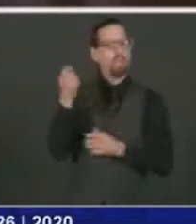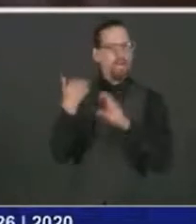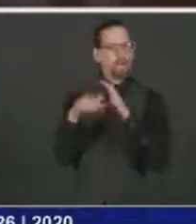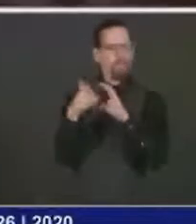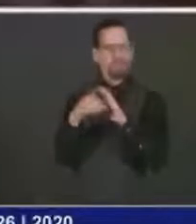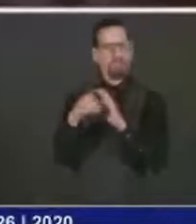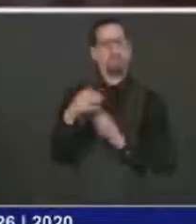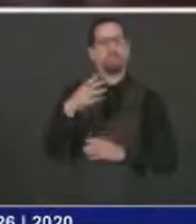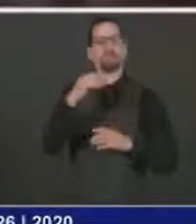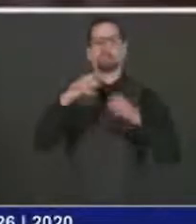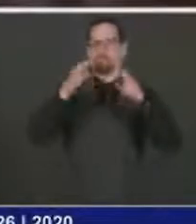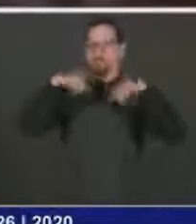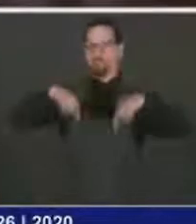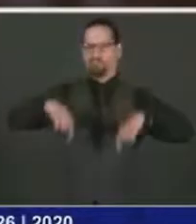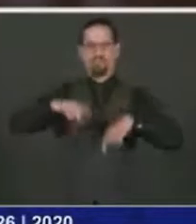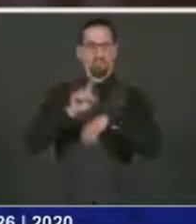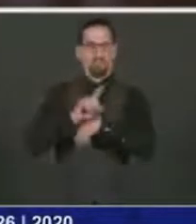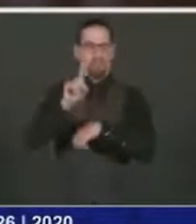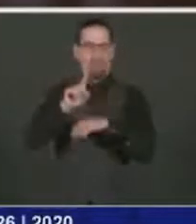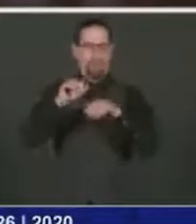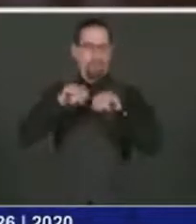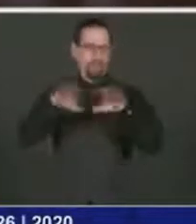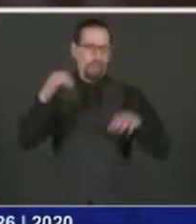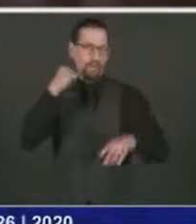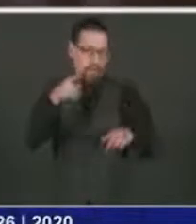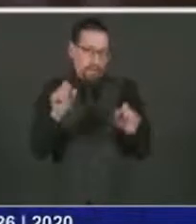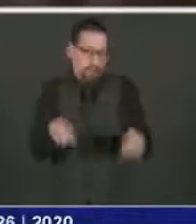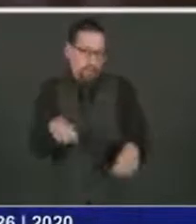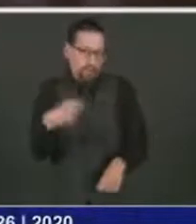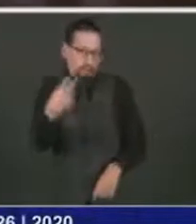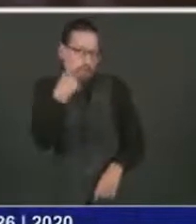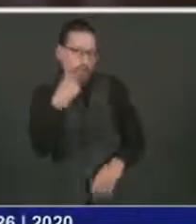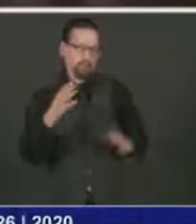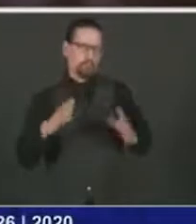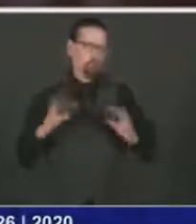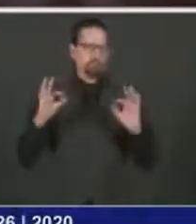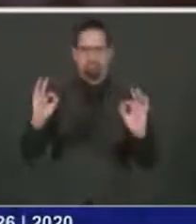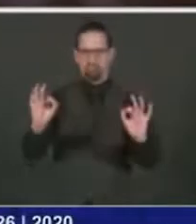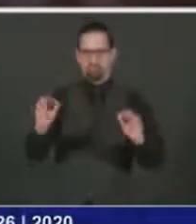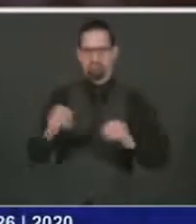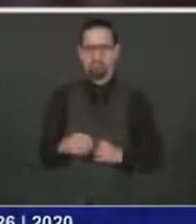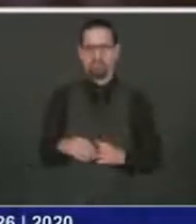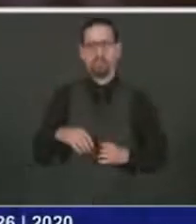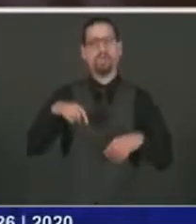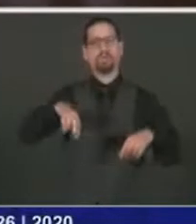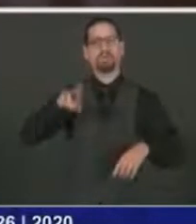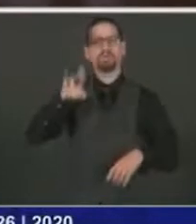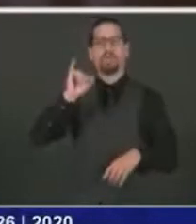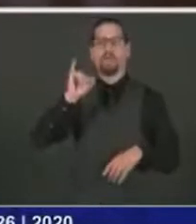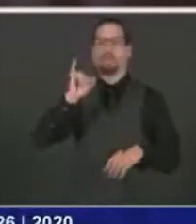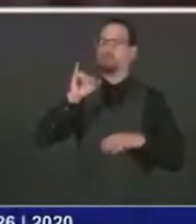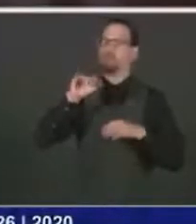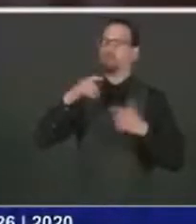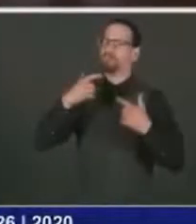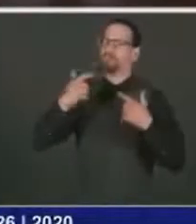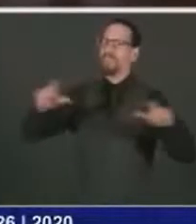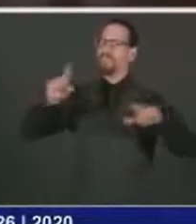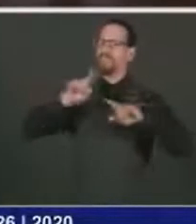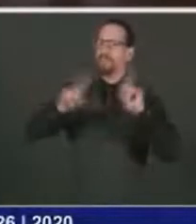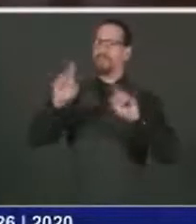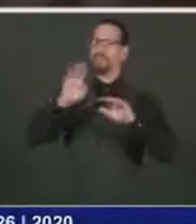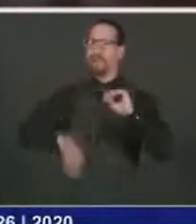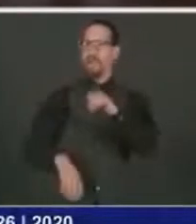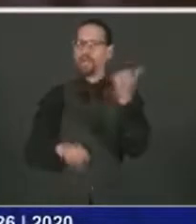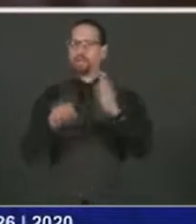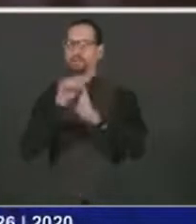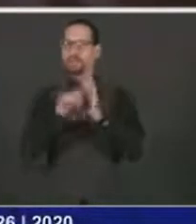informed. What's happening in Rhode Island is very different from many other states, and if you follow the rules here and stay informed here, you